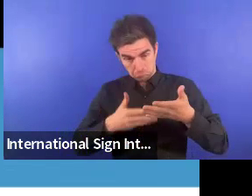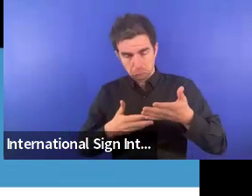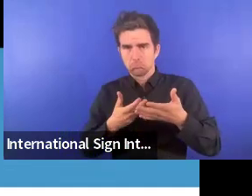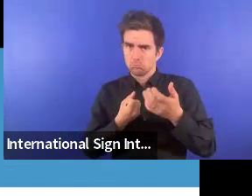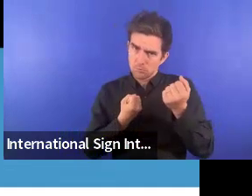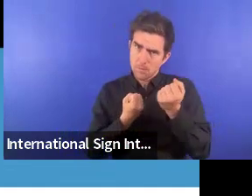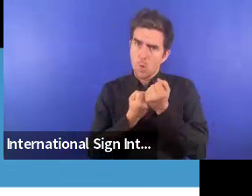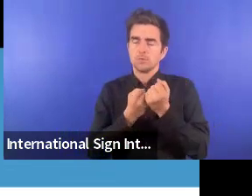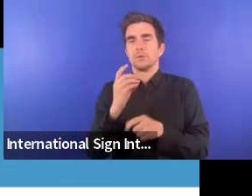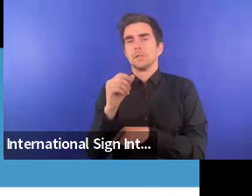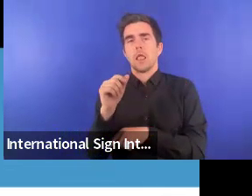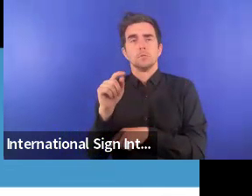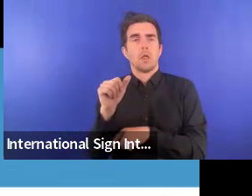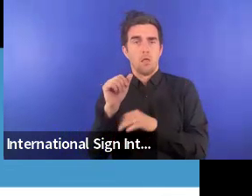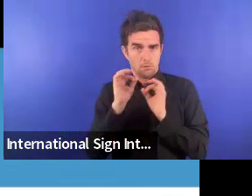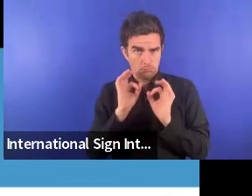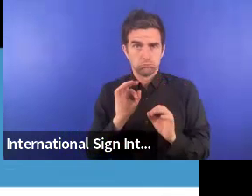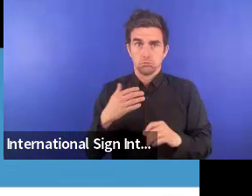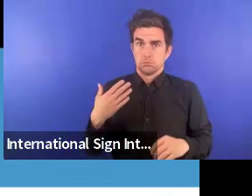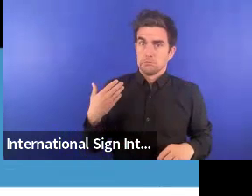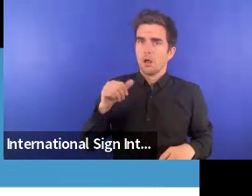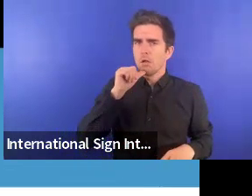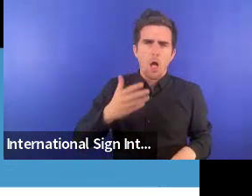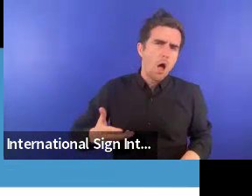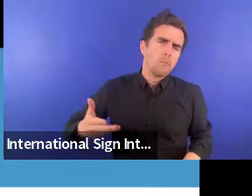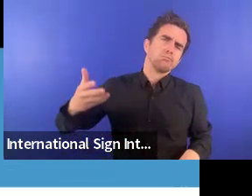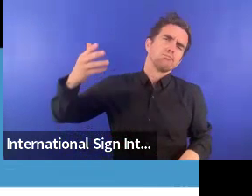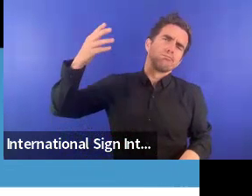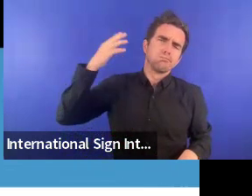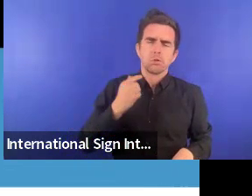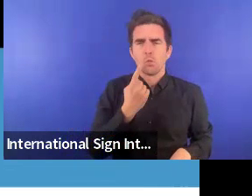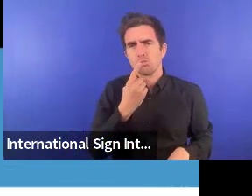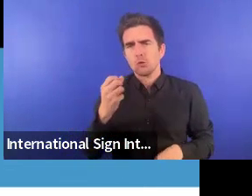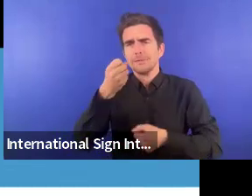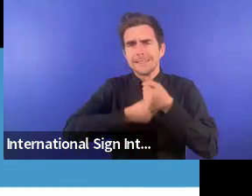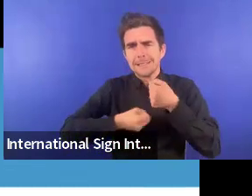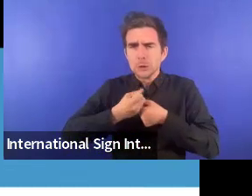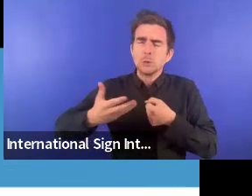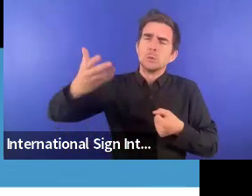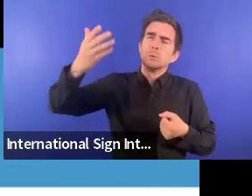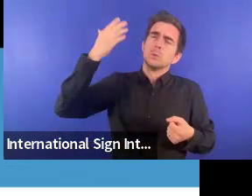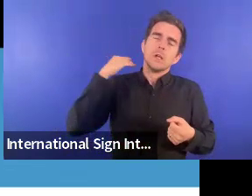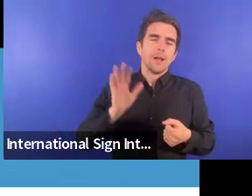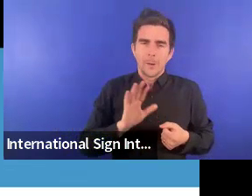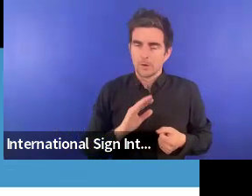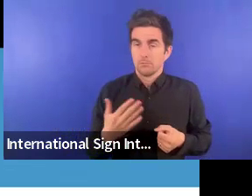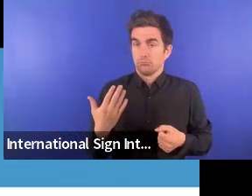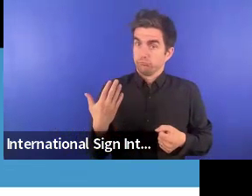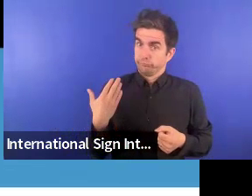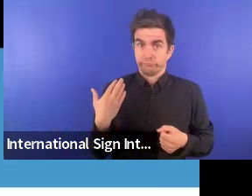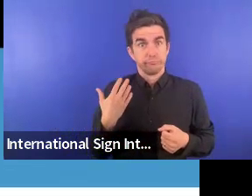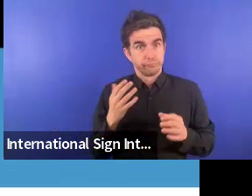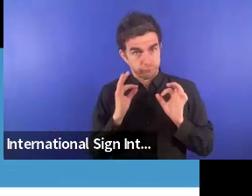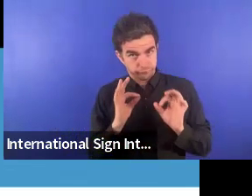the last century. And so here, what we're trying to do here is to encourage